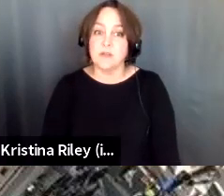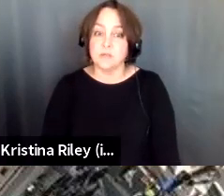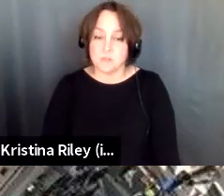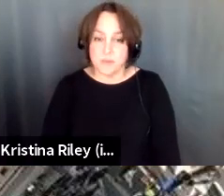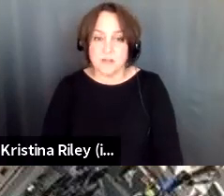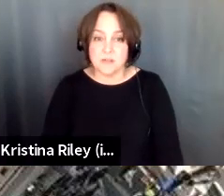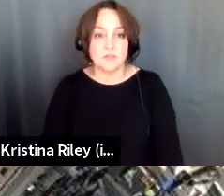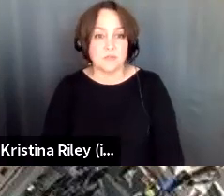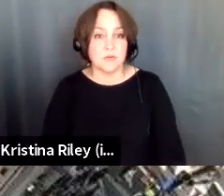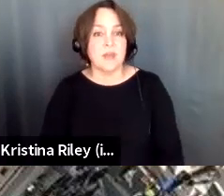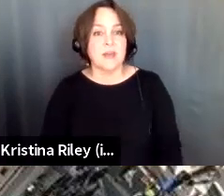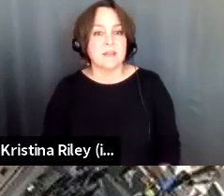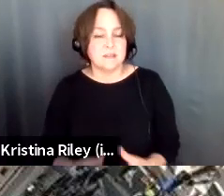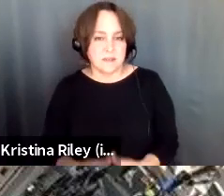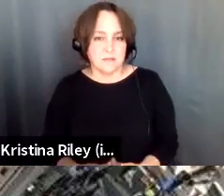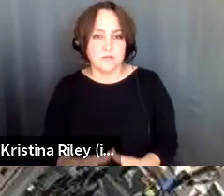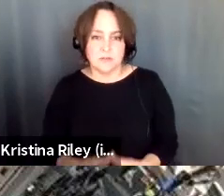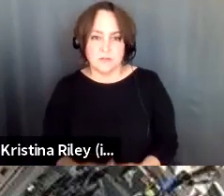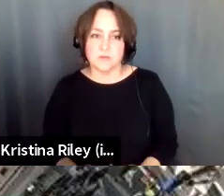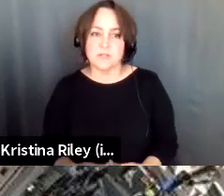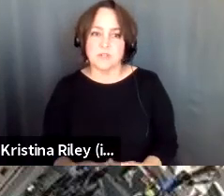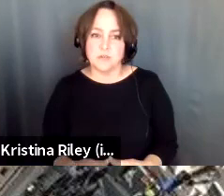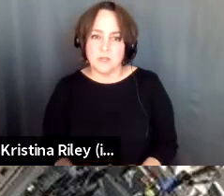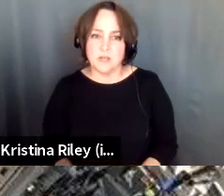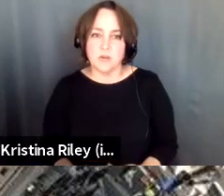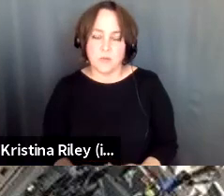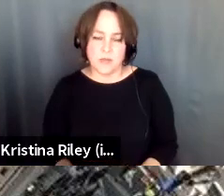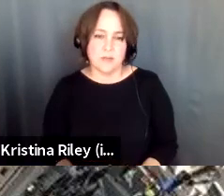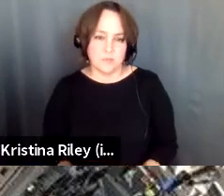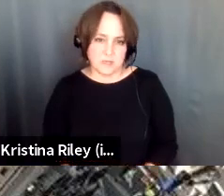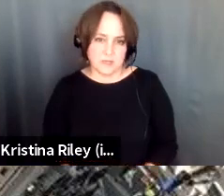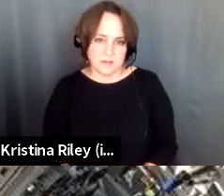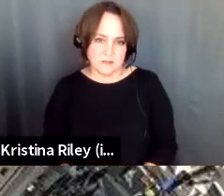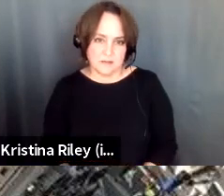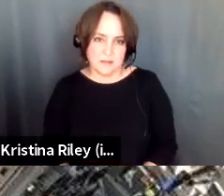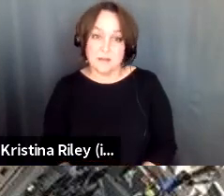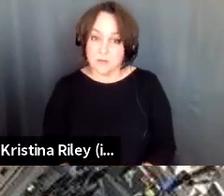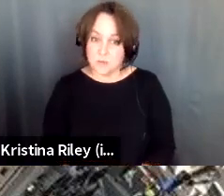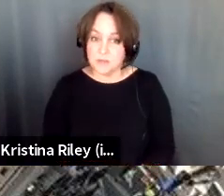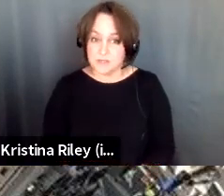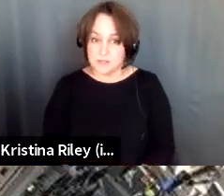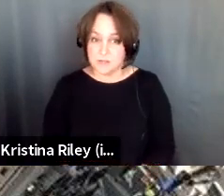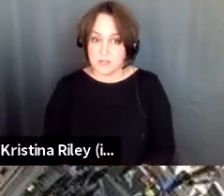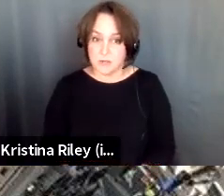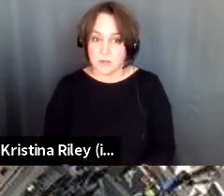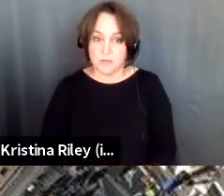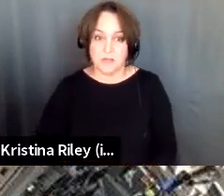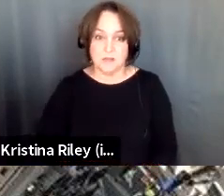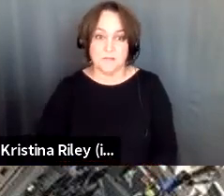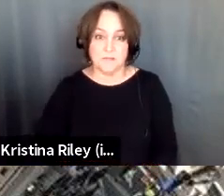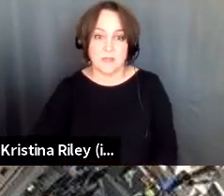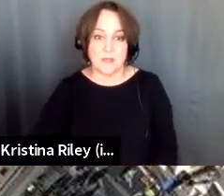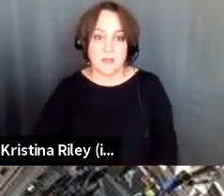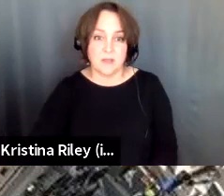to respond to the deaf individual's unique way of being and the deaf community's unique way of